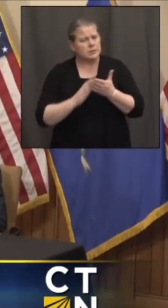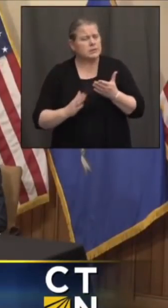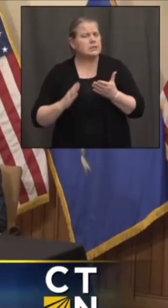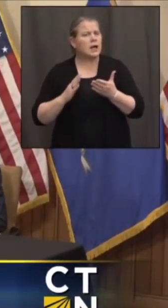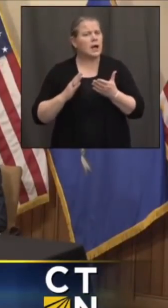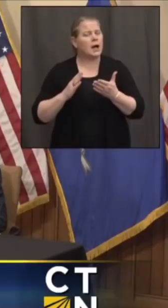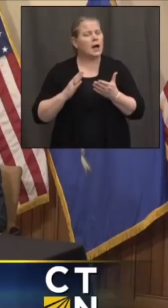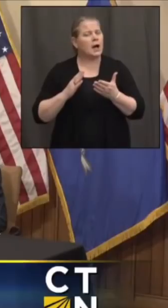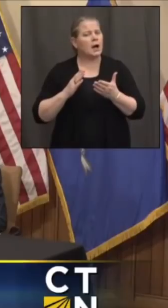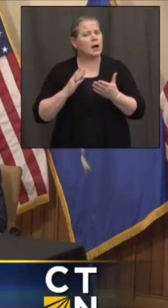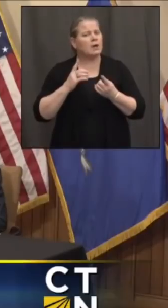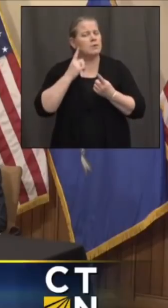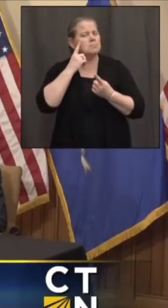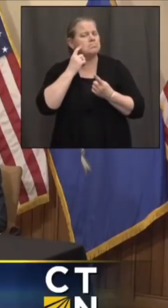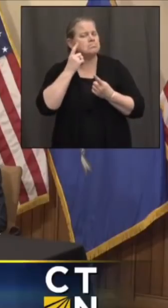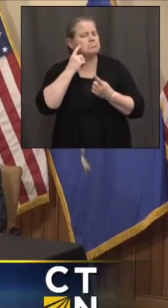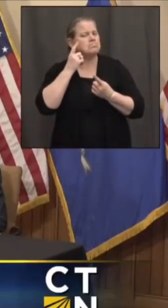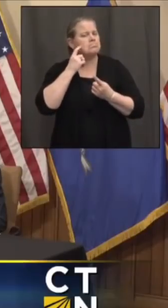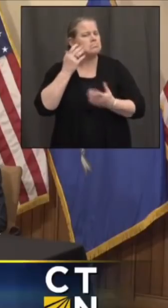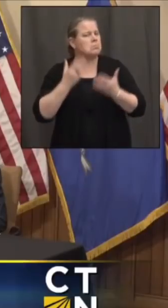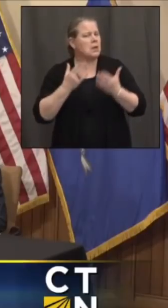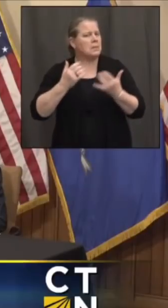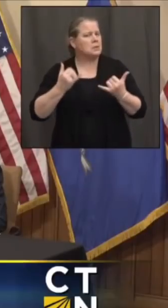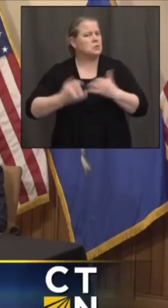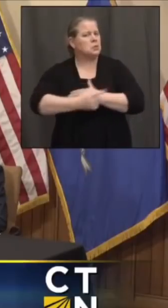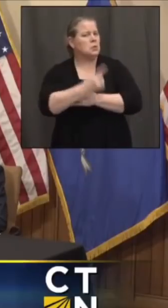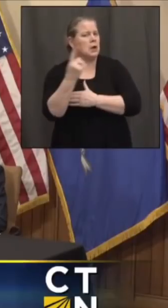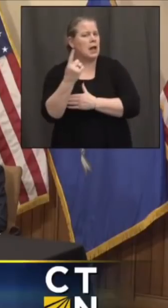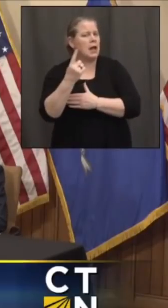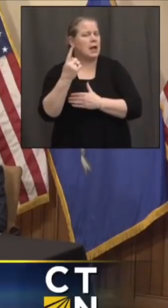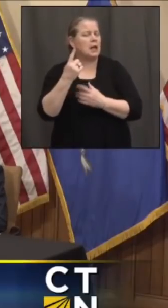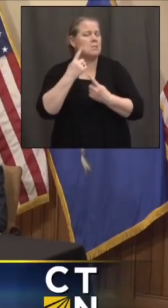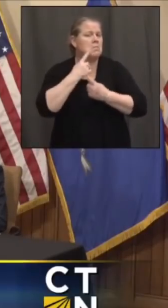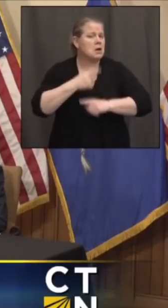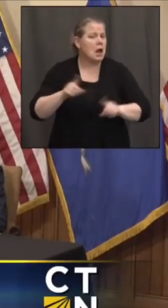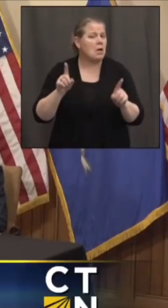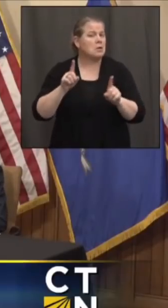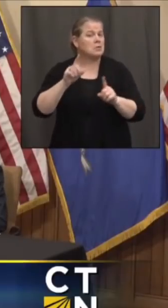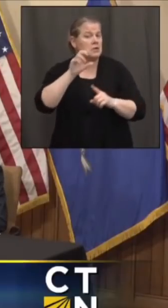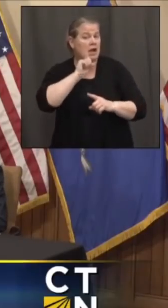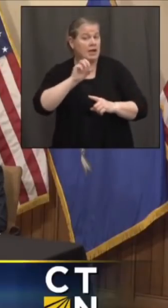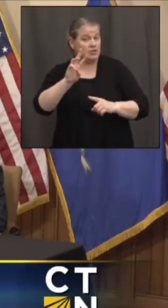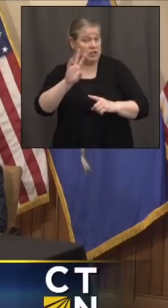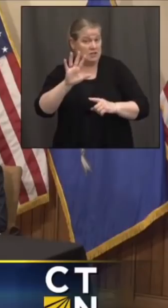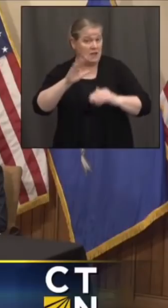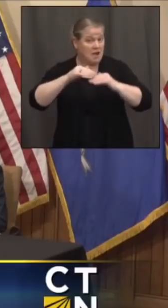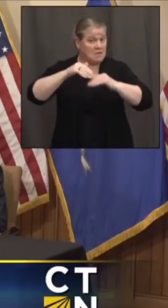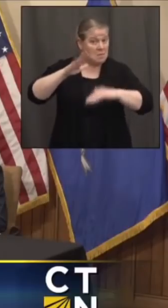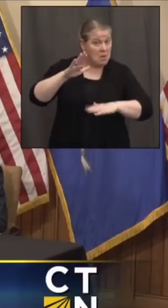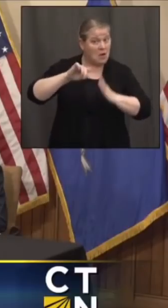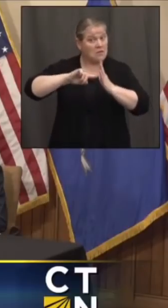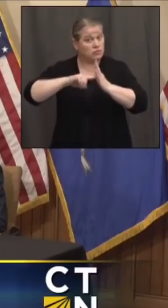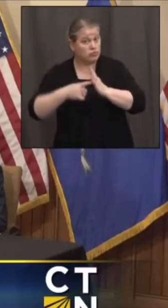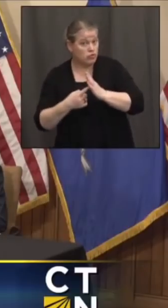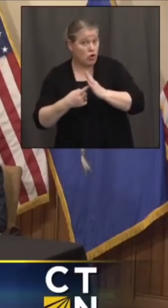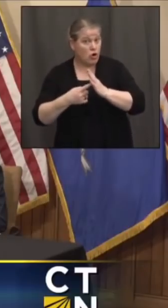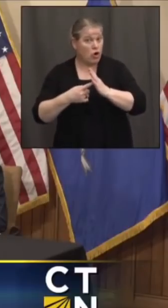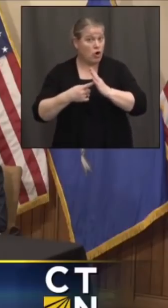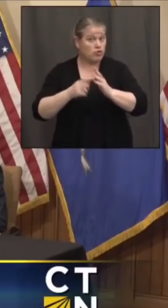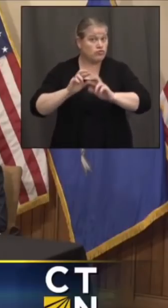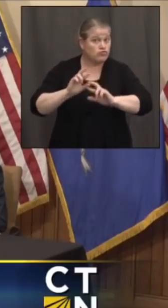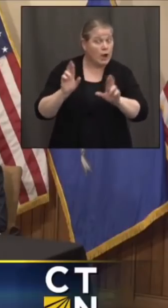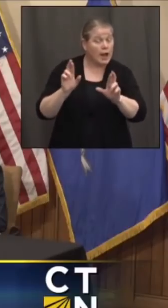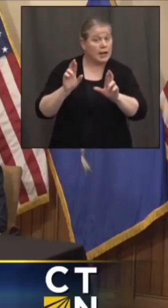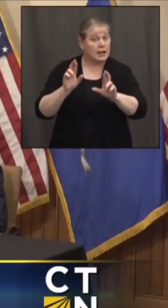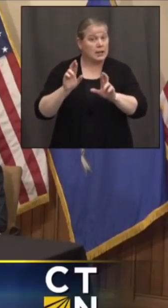soon as today about 65 and above and it being maybe within the next couple of days